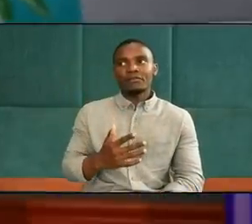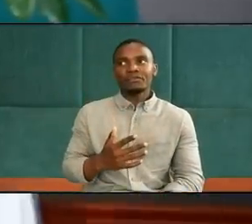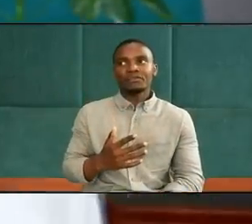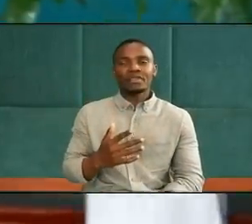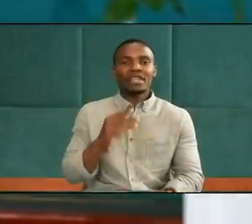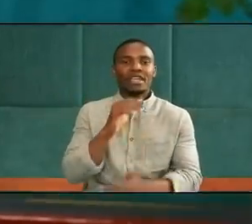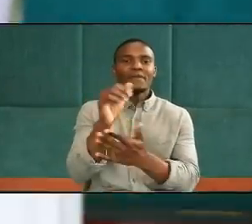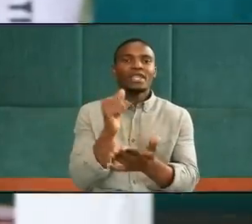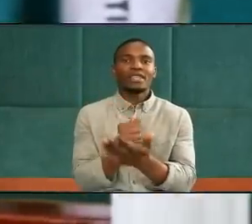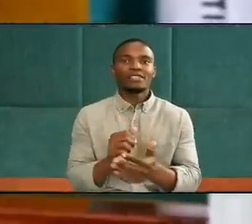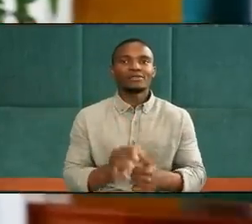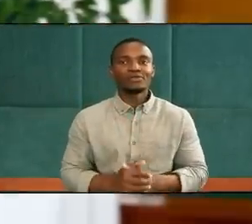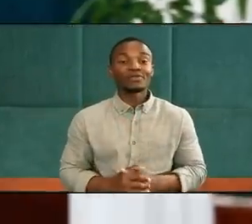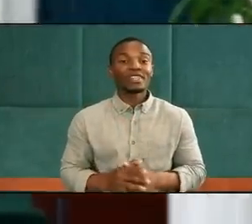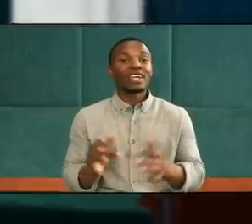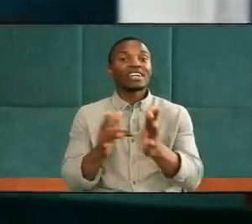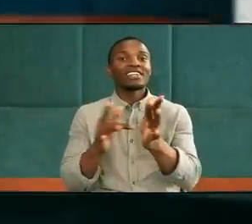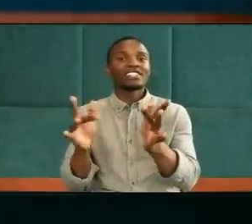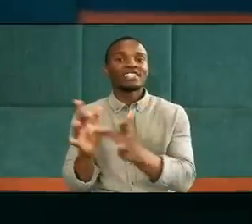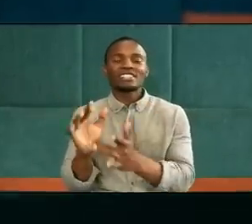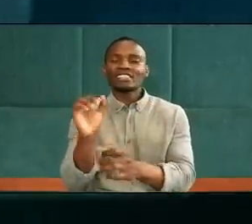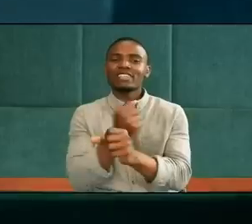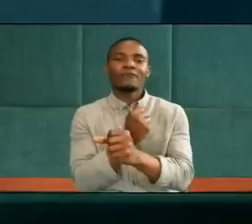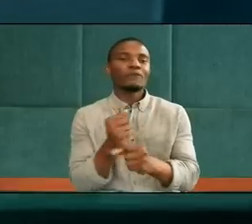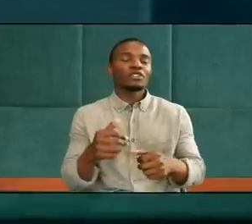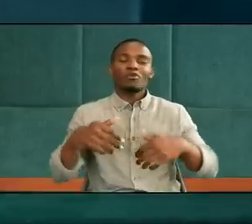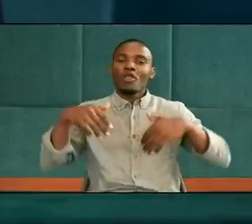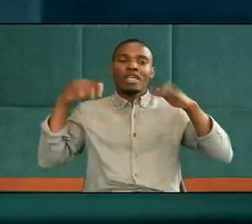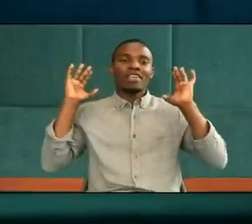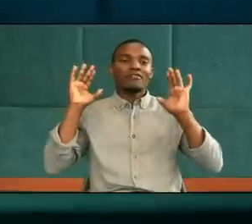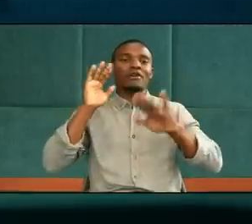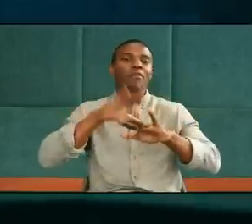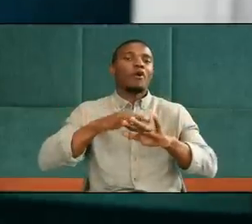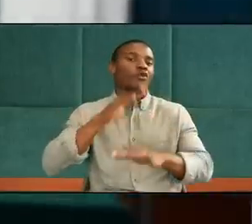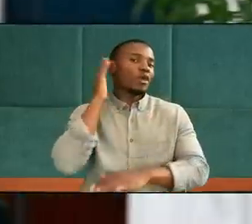Hallelujah. Jesus will never give up on Peter.